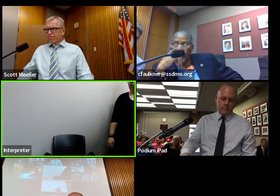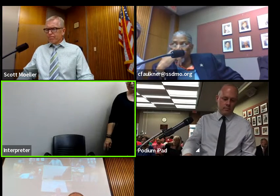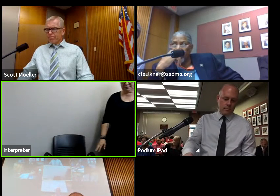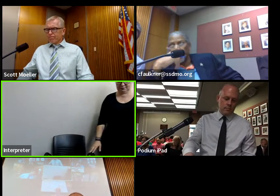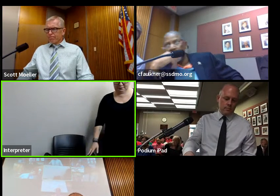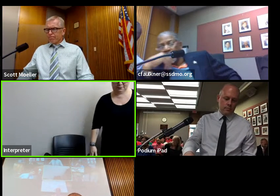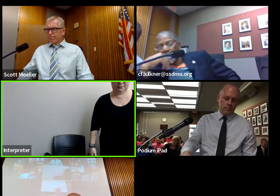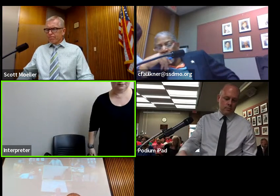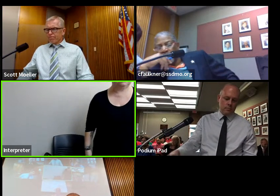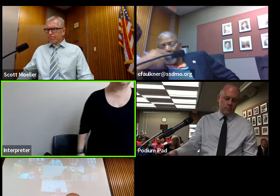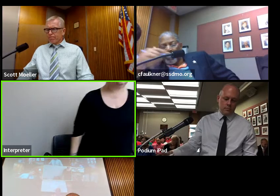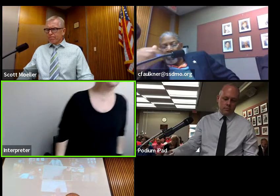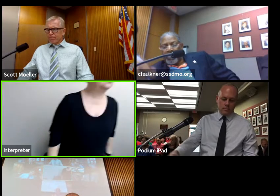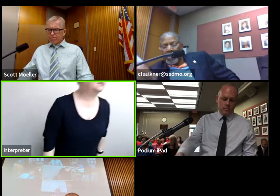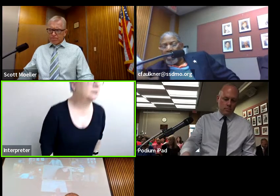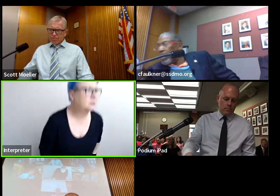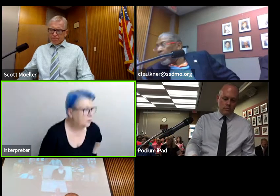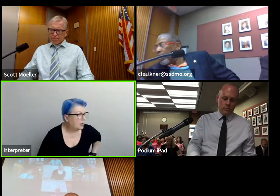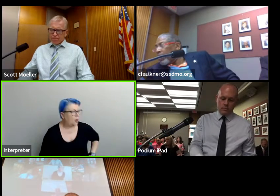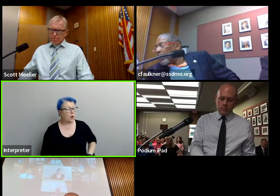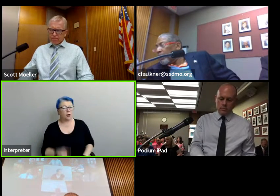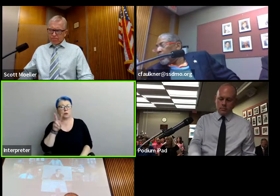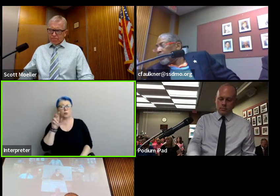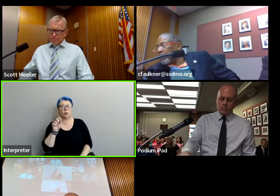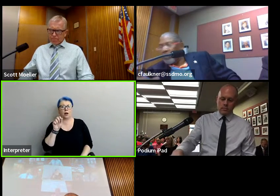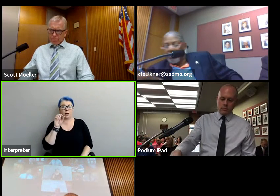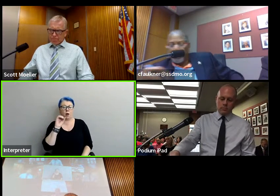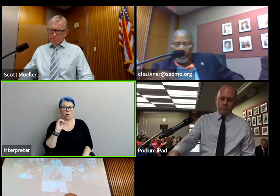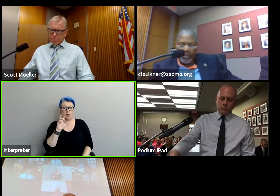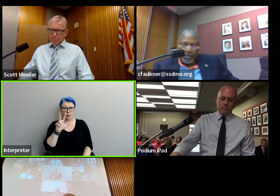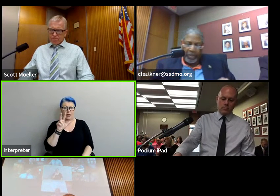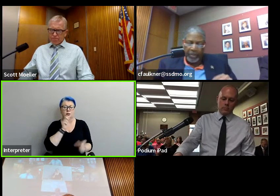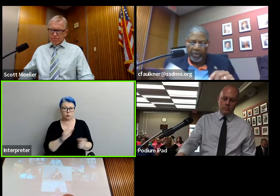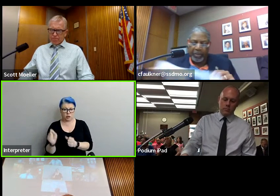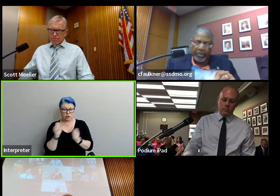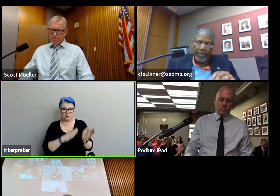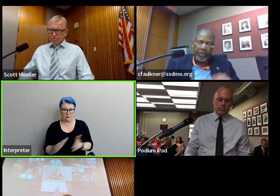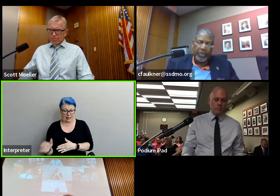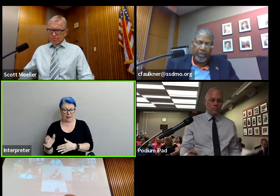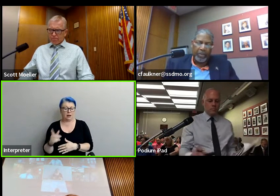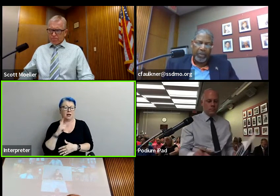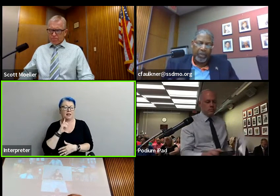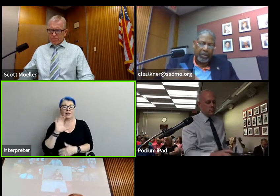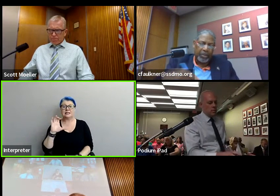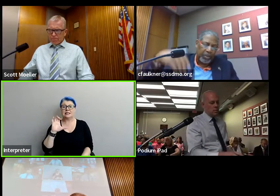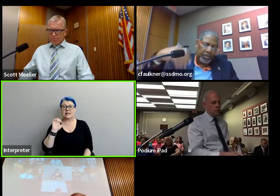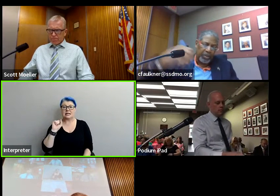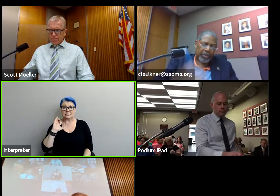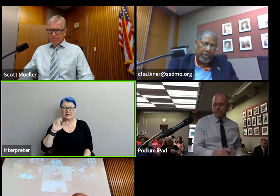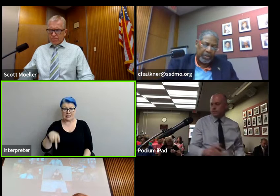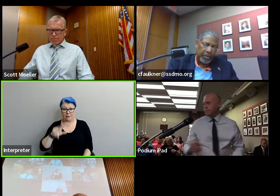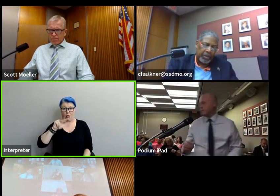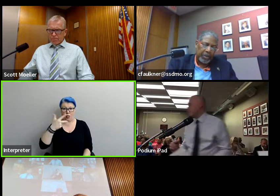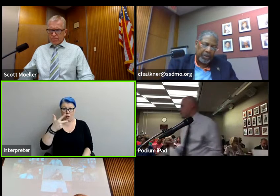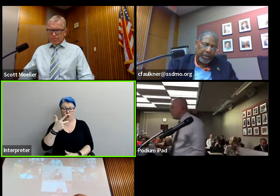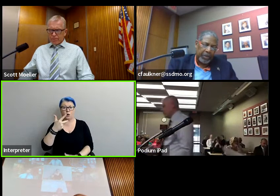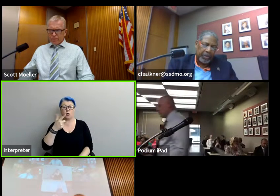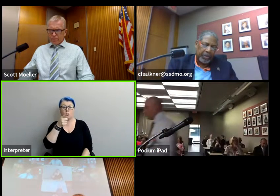Next up in 2.03 is the strategic plan and comprehensive school improvement plan, the third quarter update.